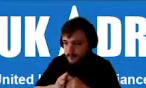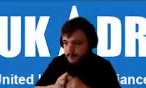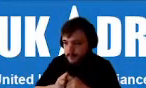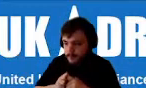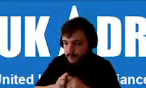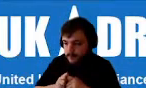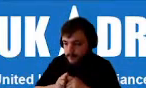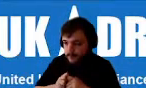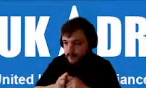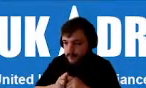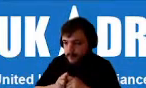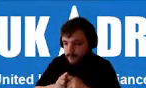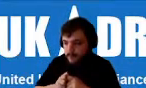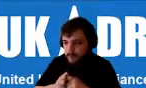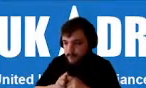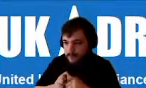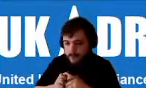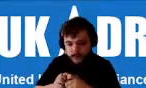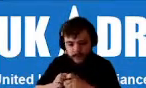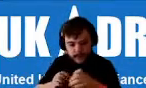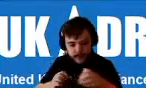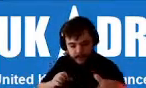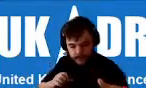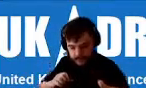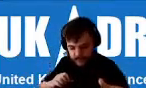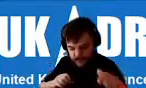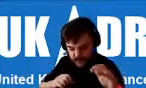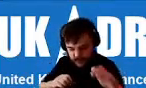lead sensibly.